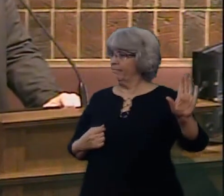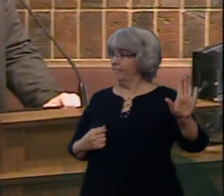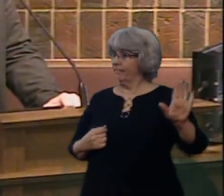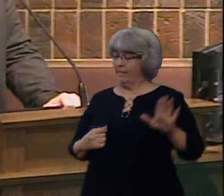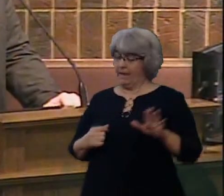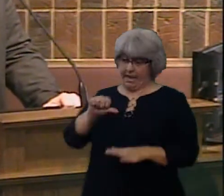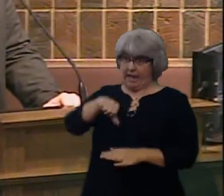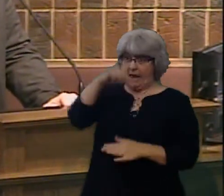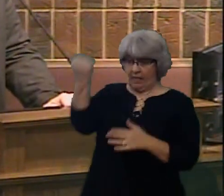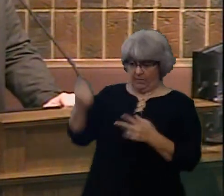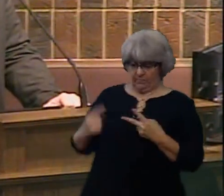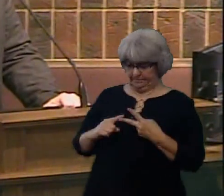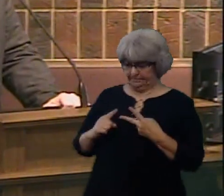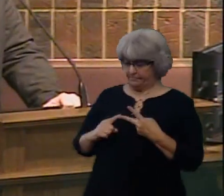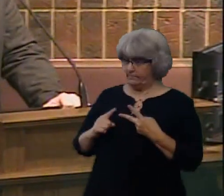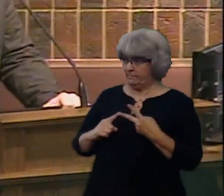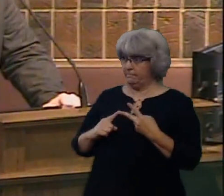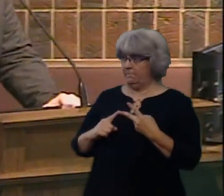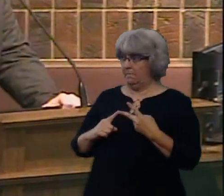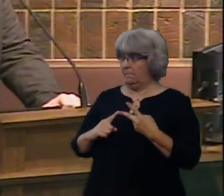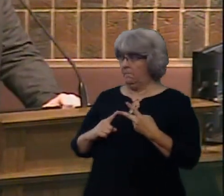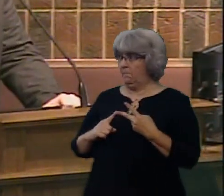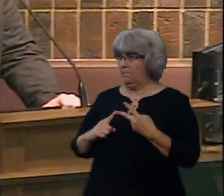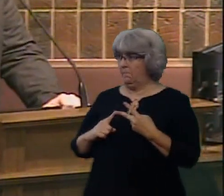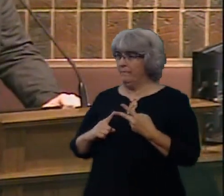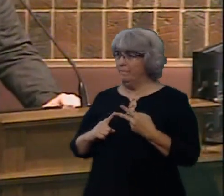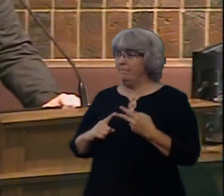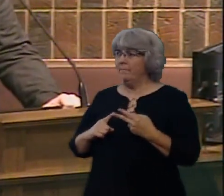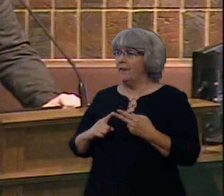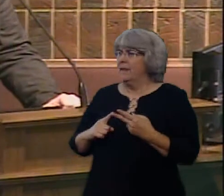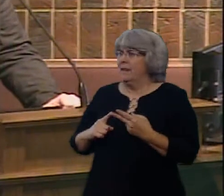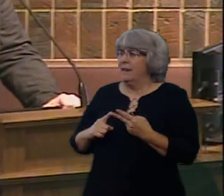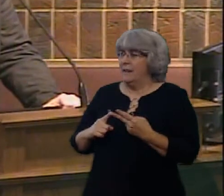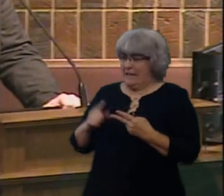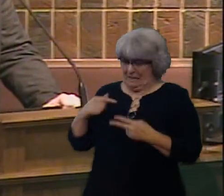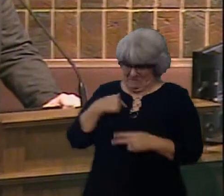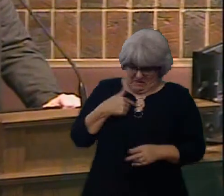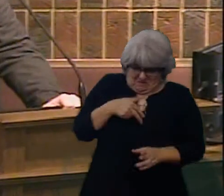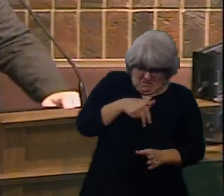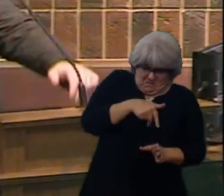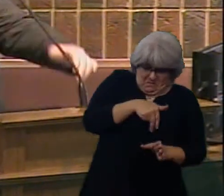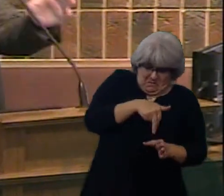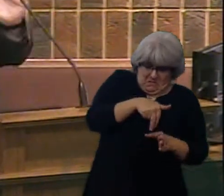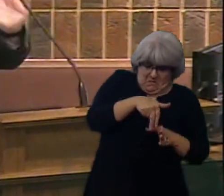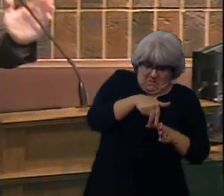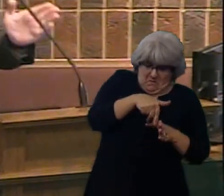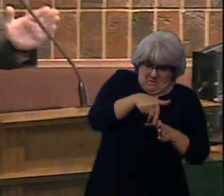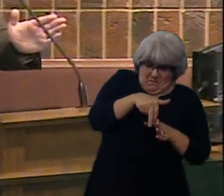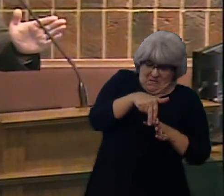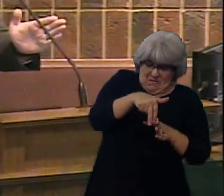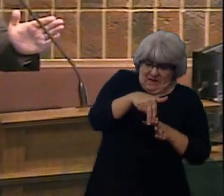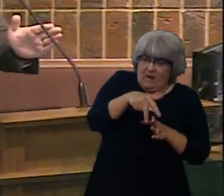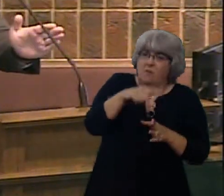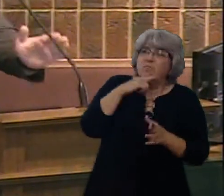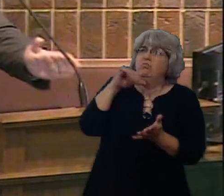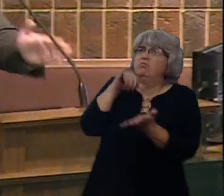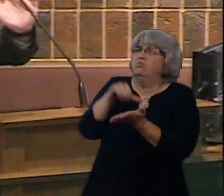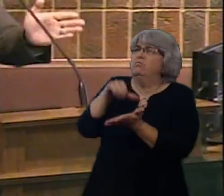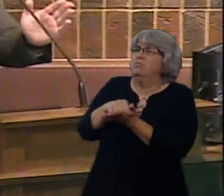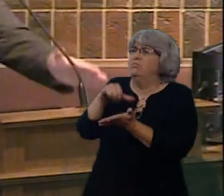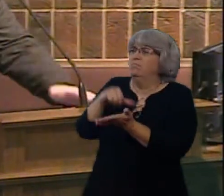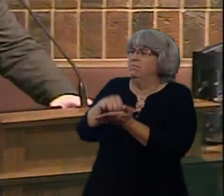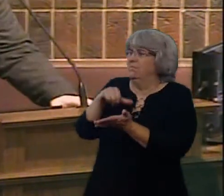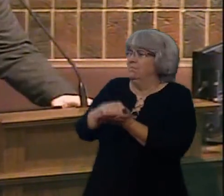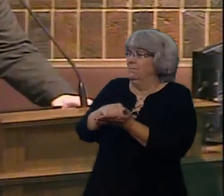secondly, it's not really possible to walk that line. When you are so close, it makes it